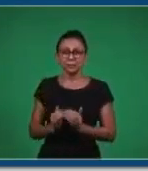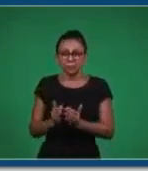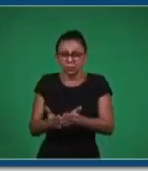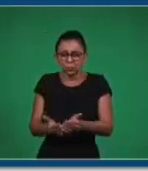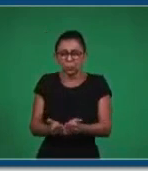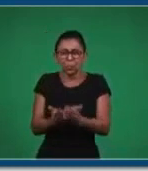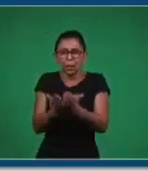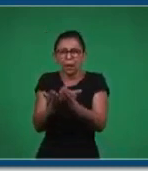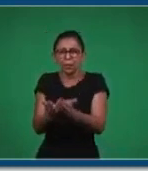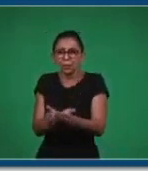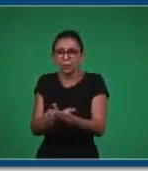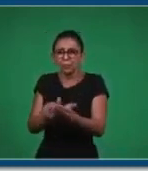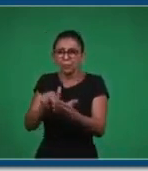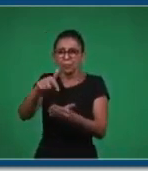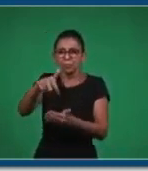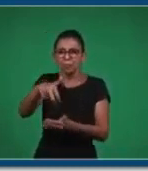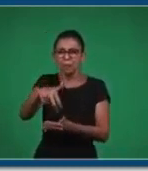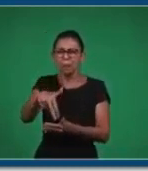crowd.